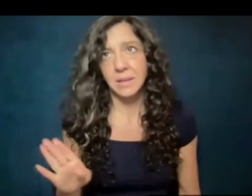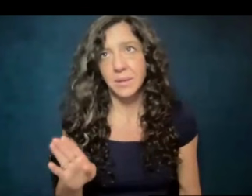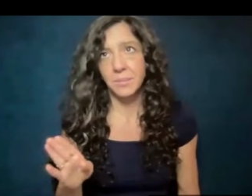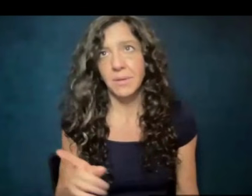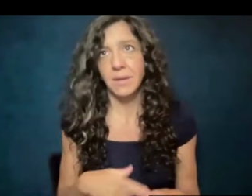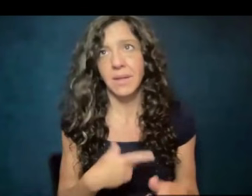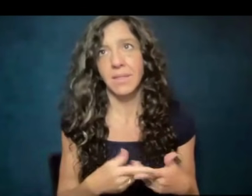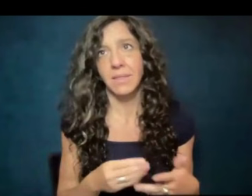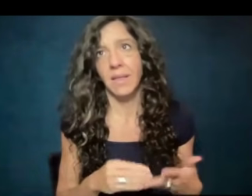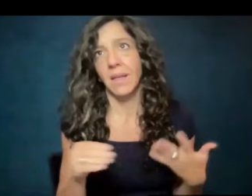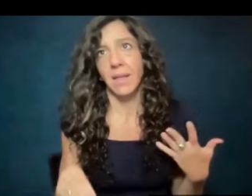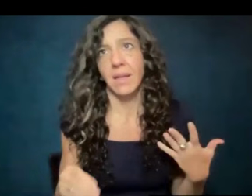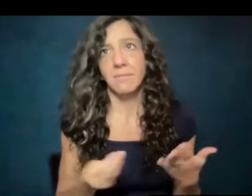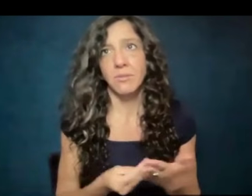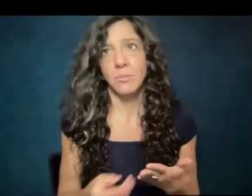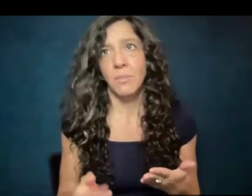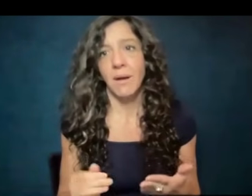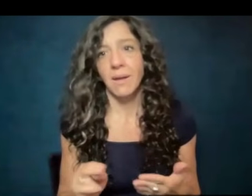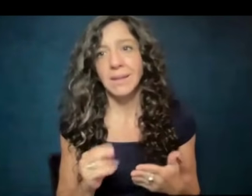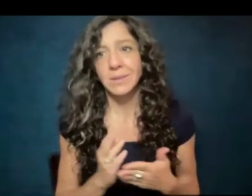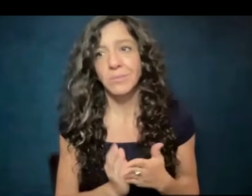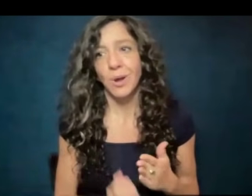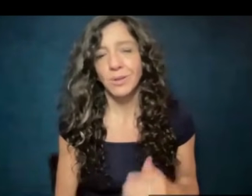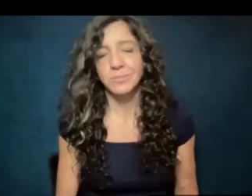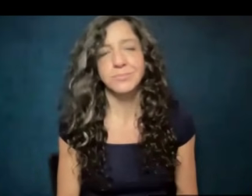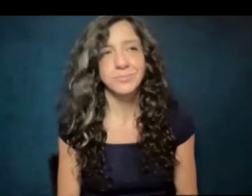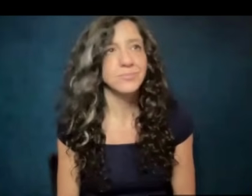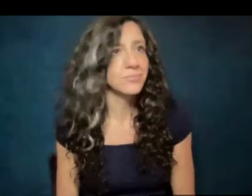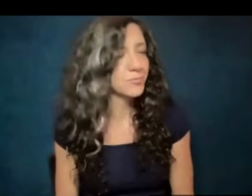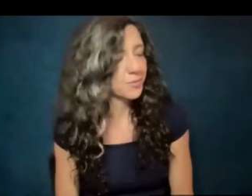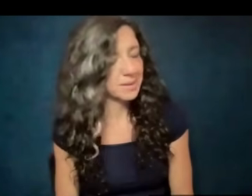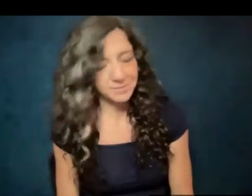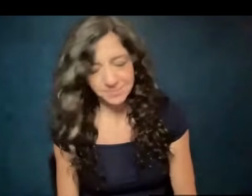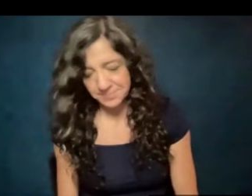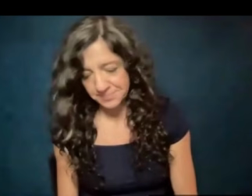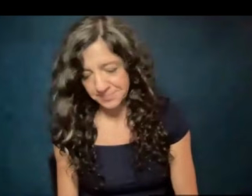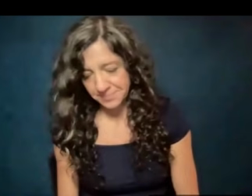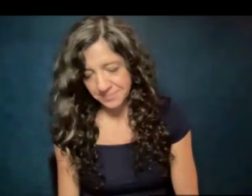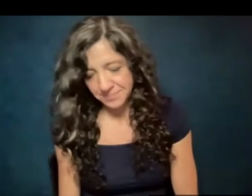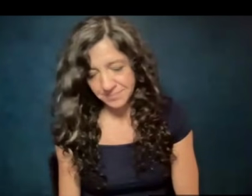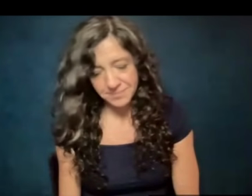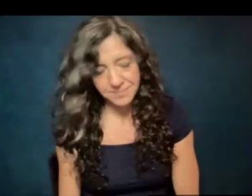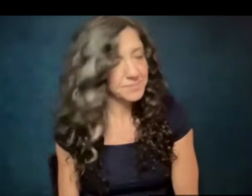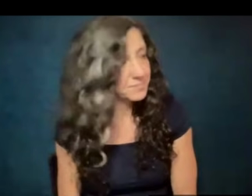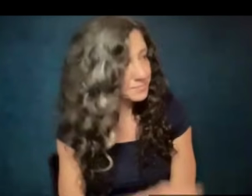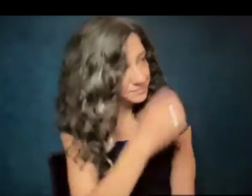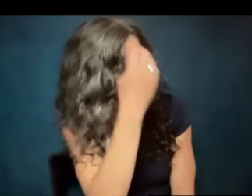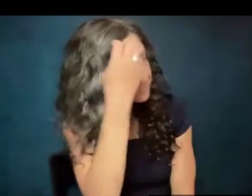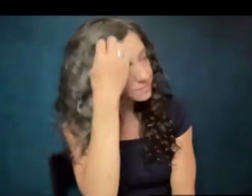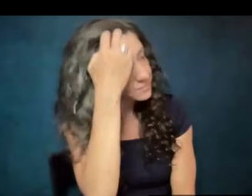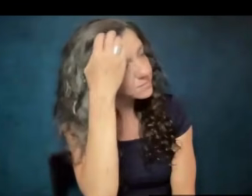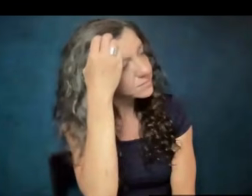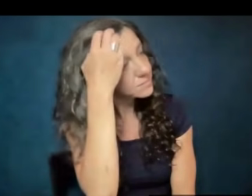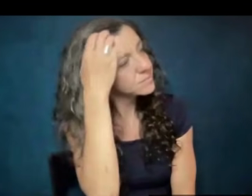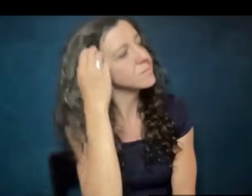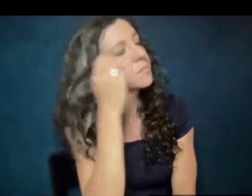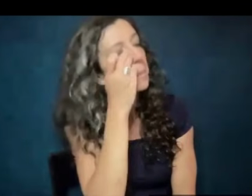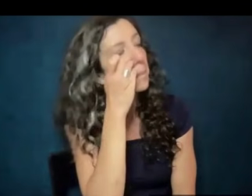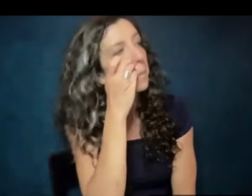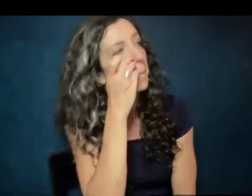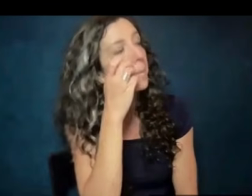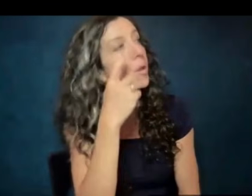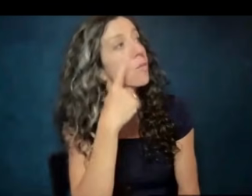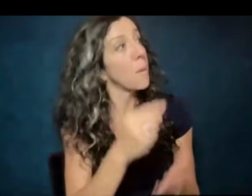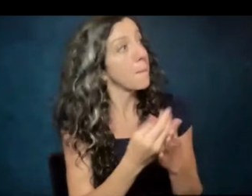into the buy-in. yeah. So again, in terms of buying coverage for a business